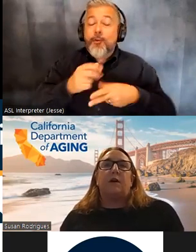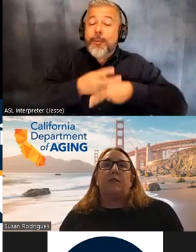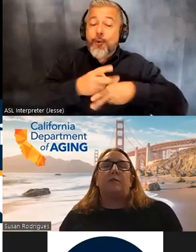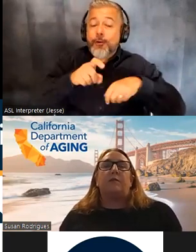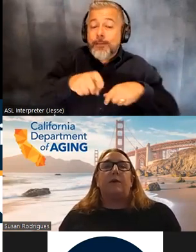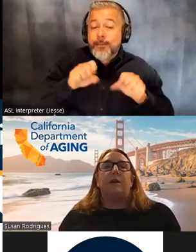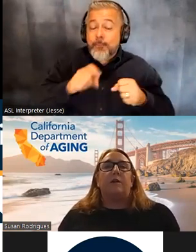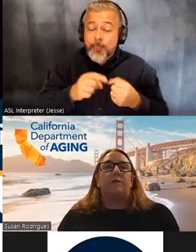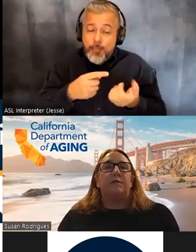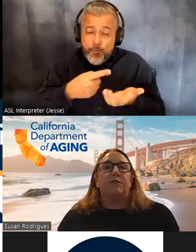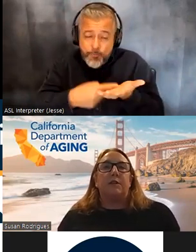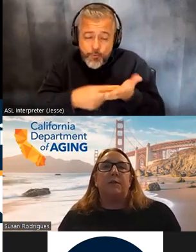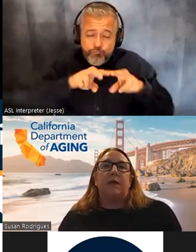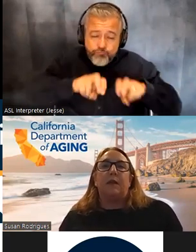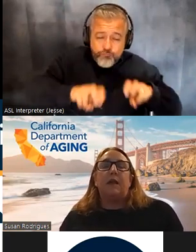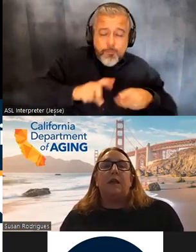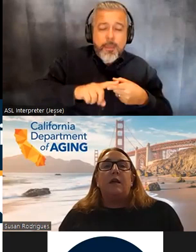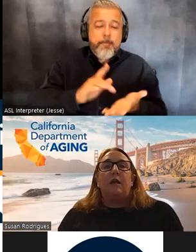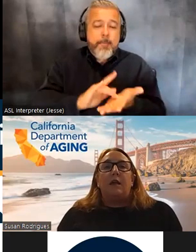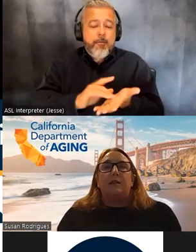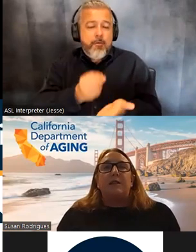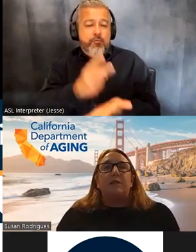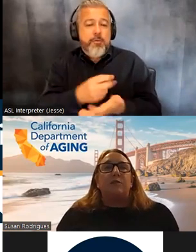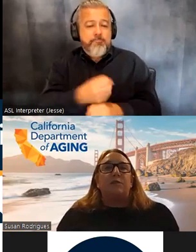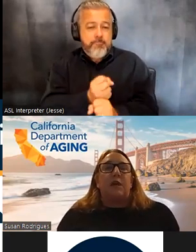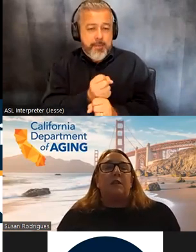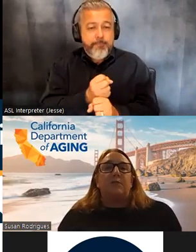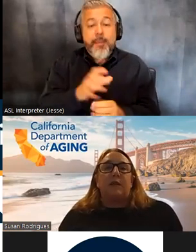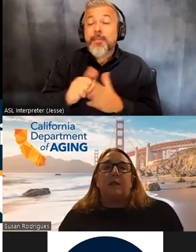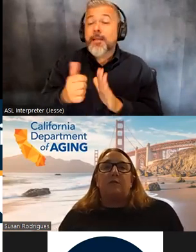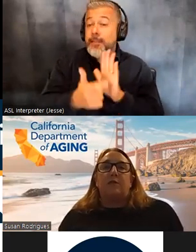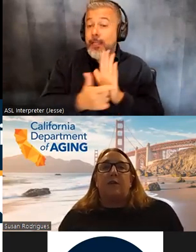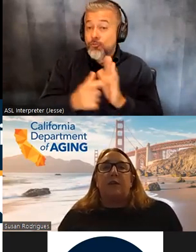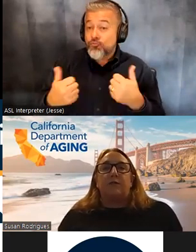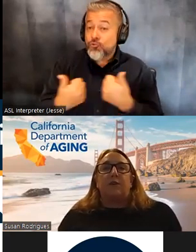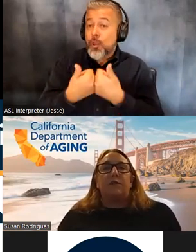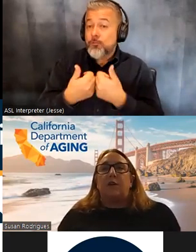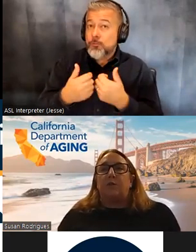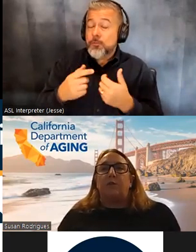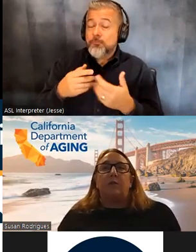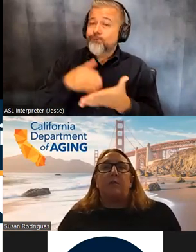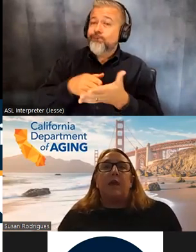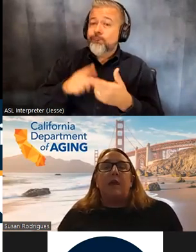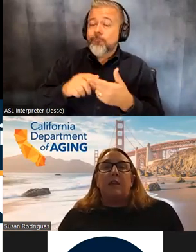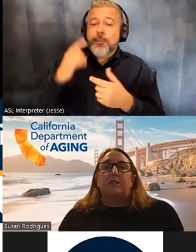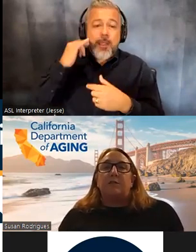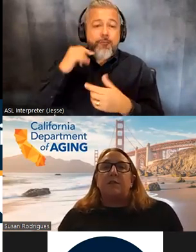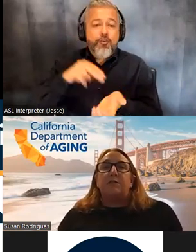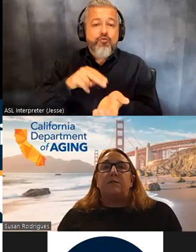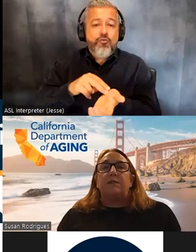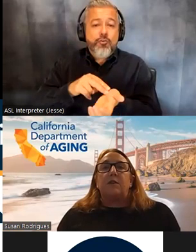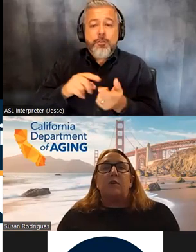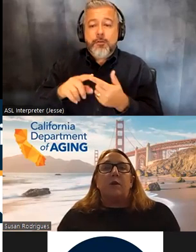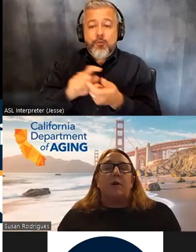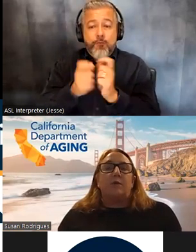reviewed and medical authorization can be made. This statute was challenged by the California Advocates for Nursing Home Reform. And as a result